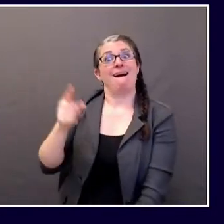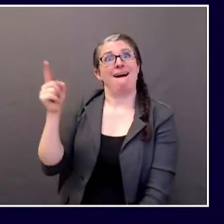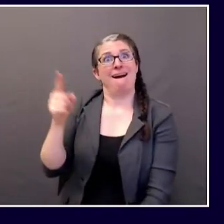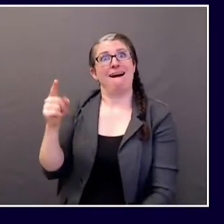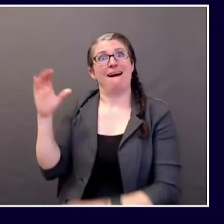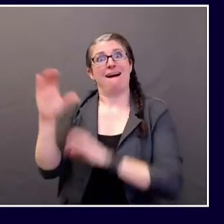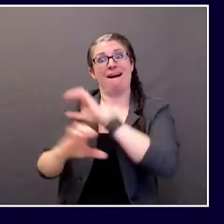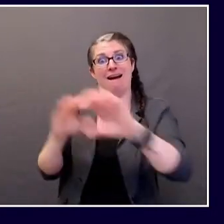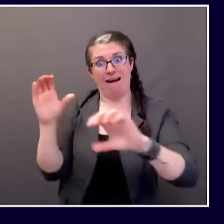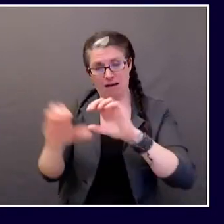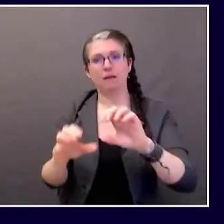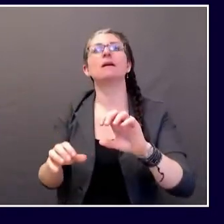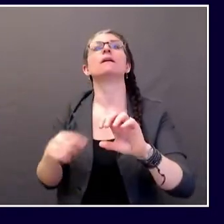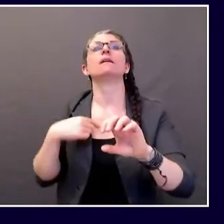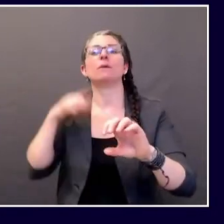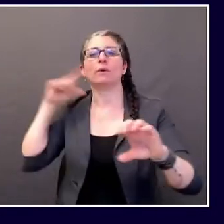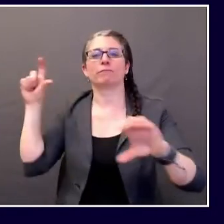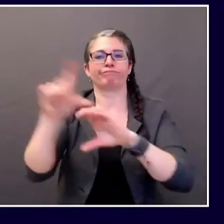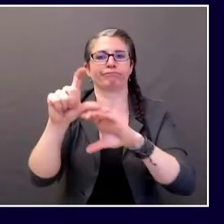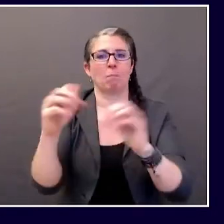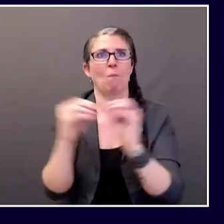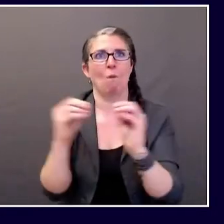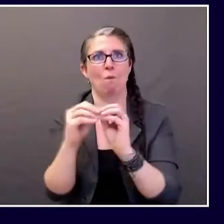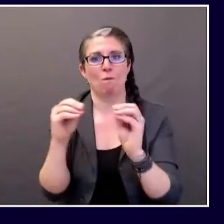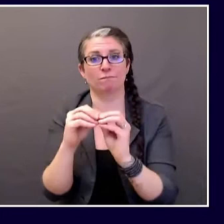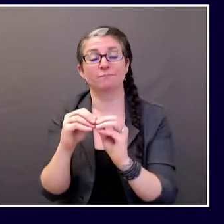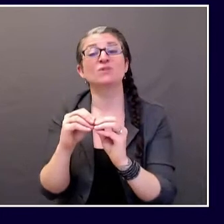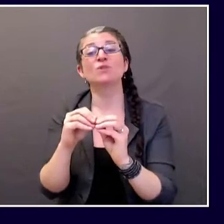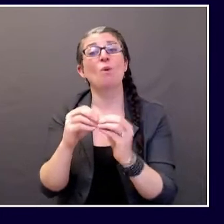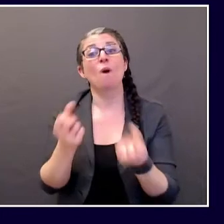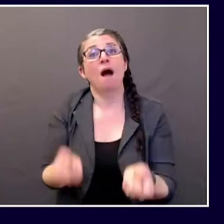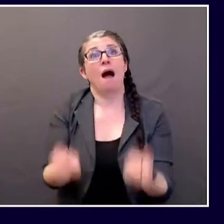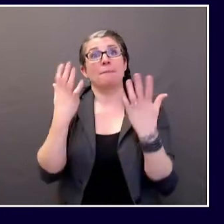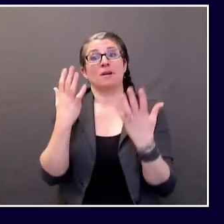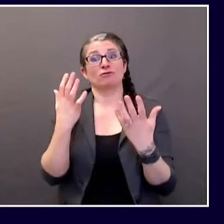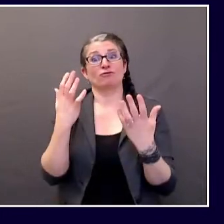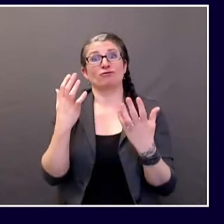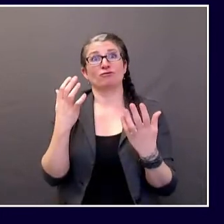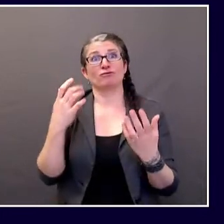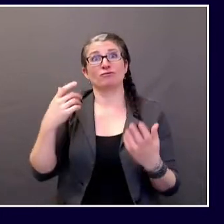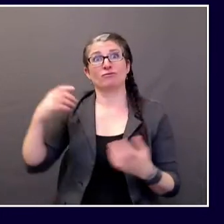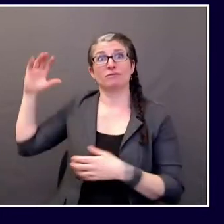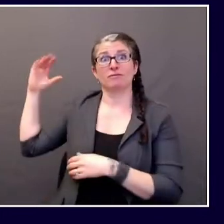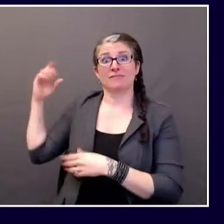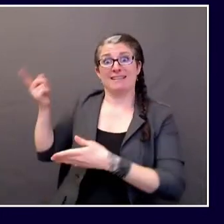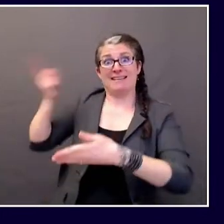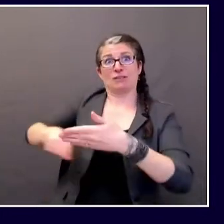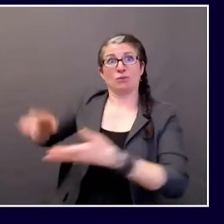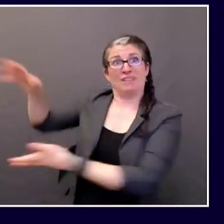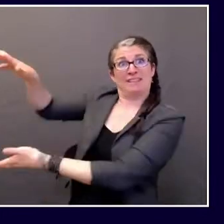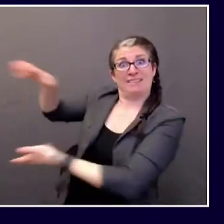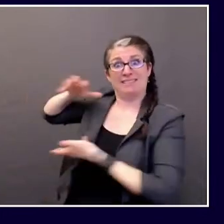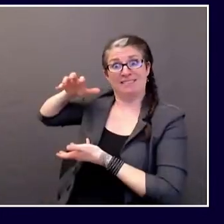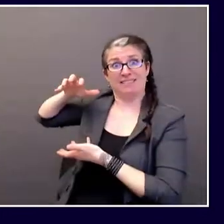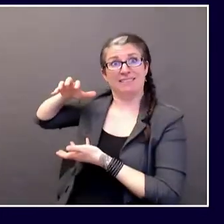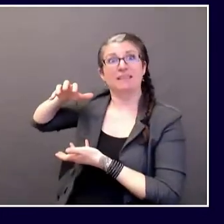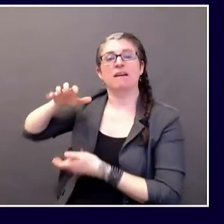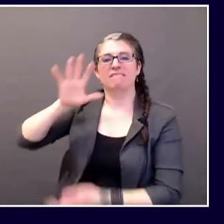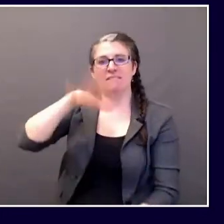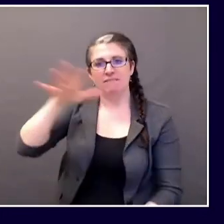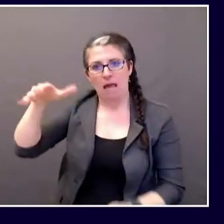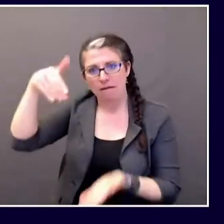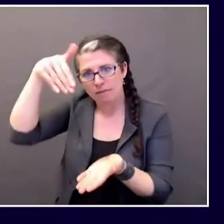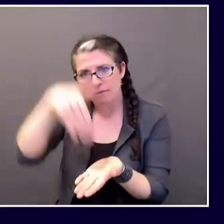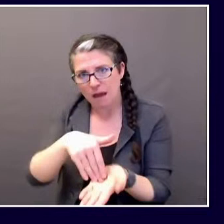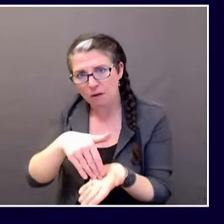Moderna, and Johnson & Johnson vaccines for first doses or only doses in the case of Johnson & Johnson will arrive in